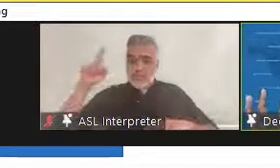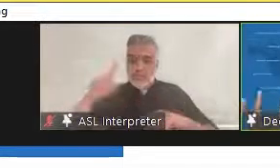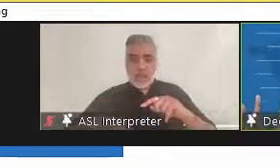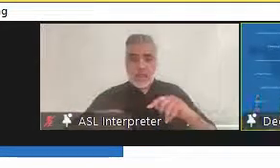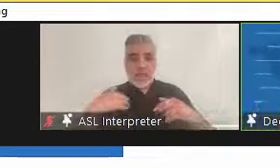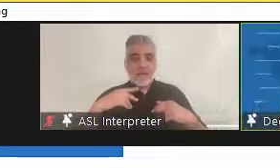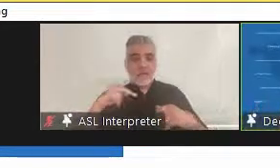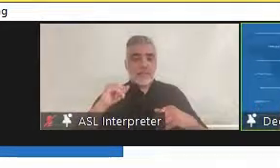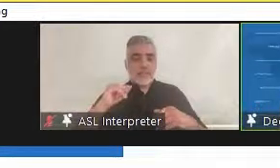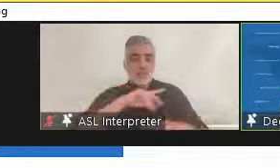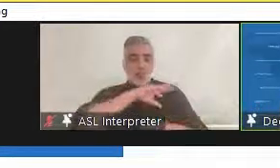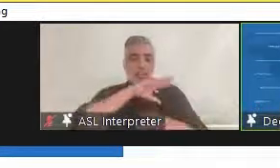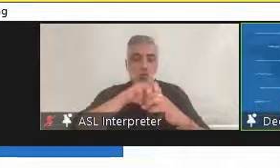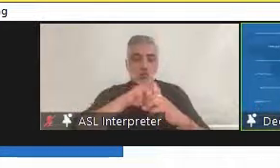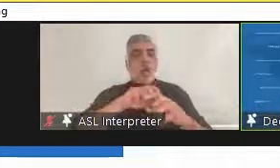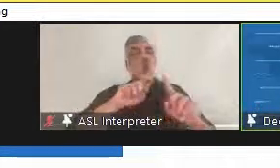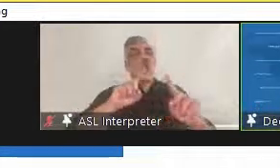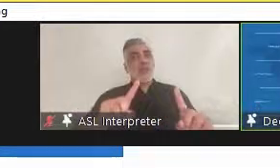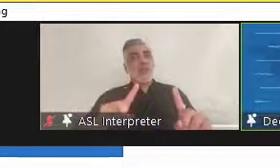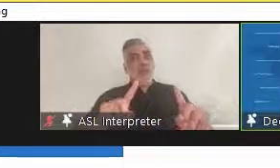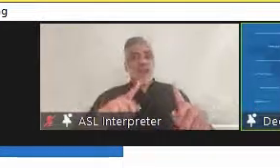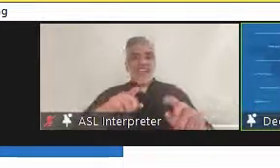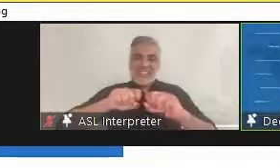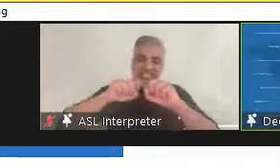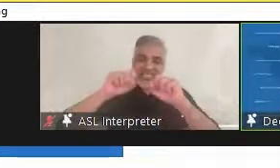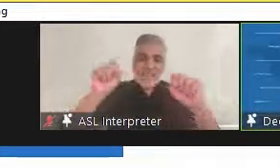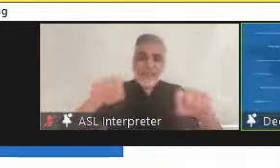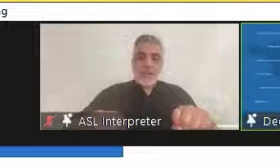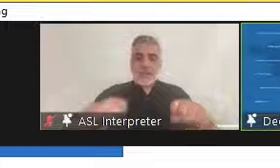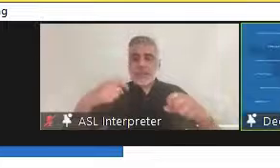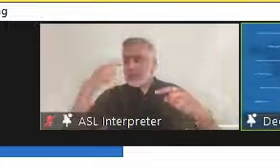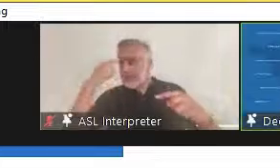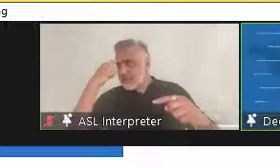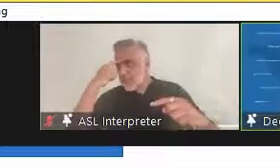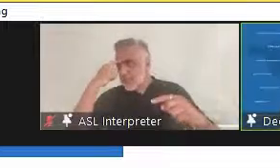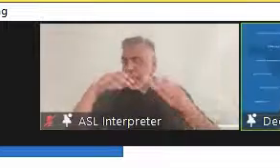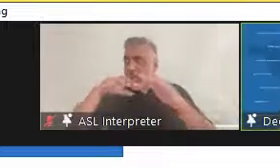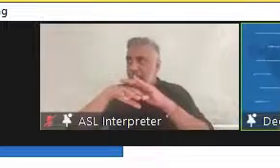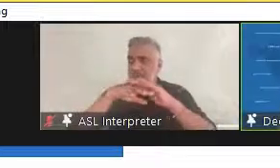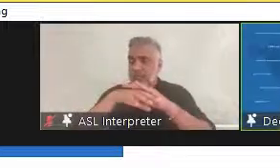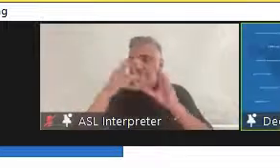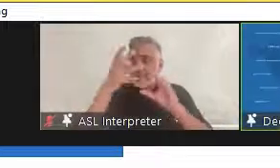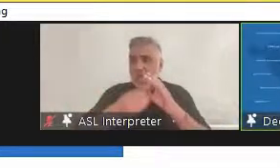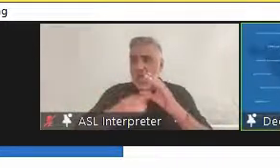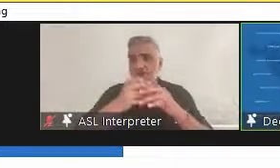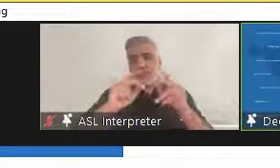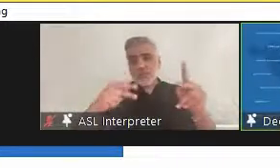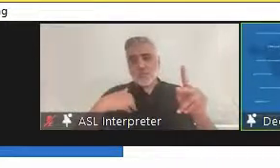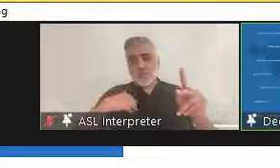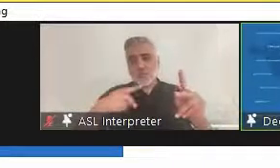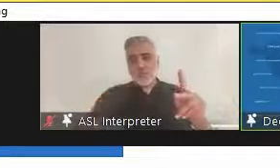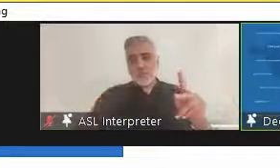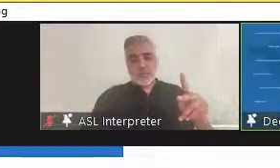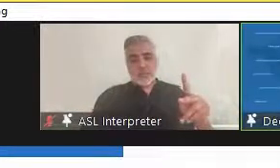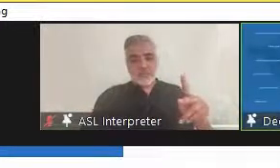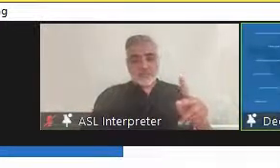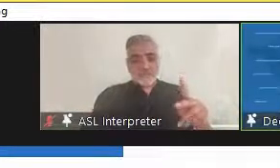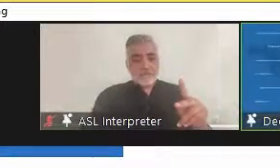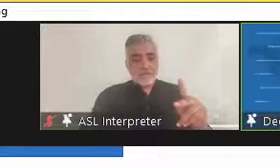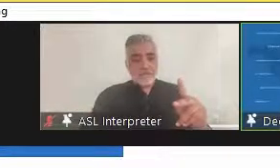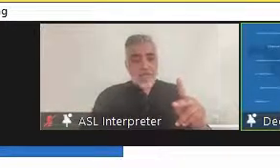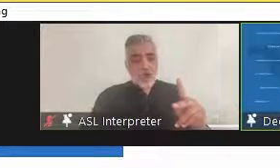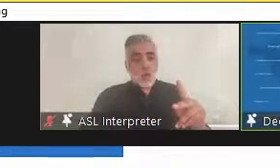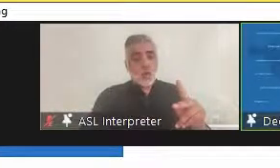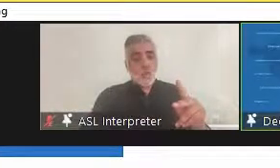digital inclusion without very systematically considering the access gaps for persons with disabilities. Very